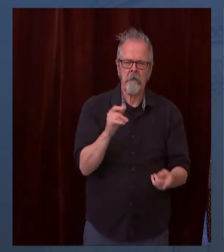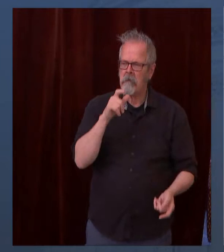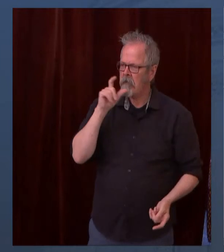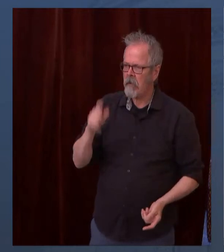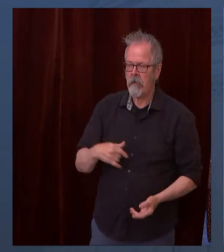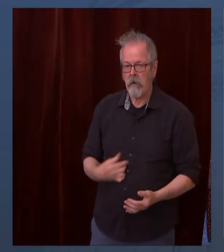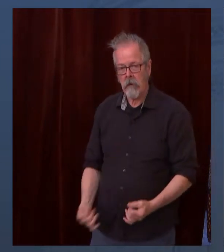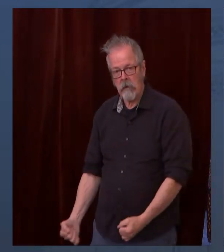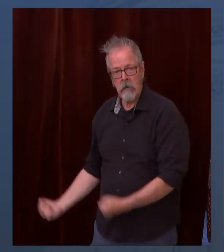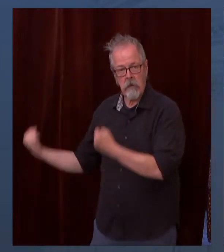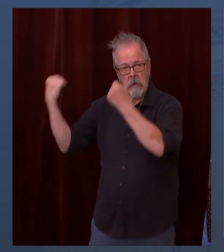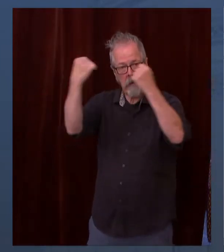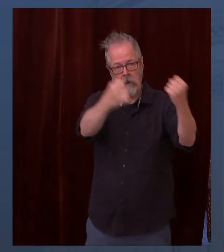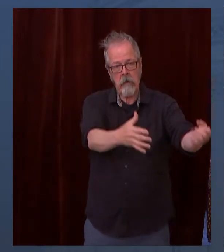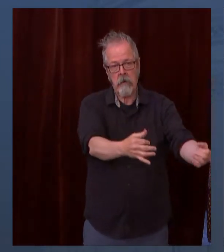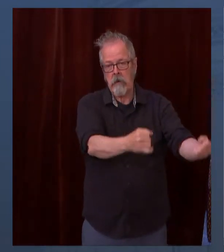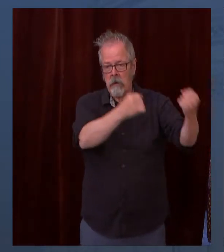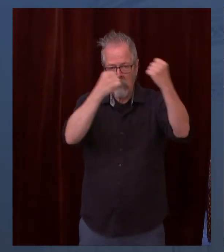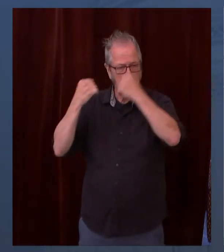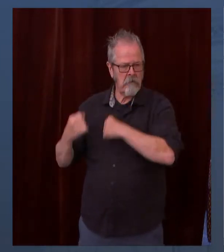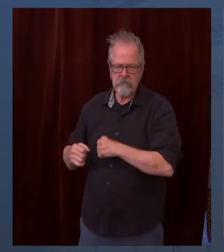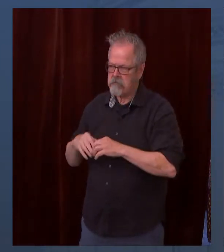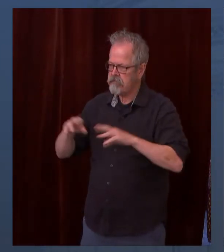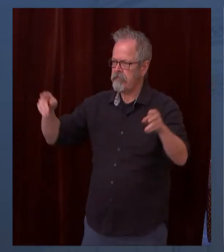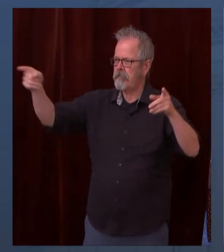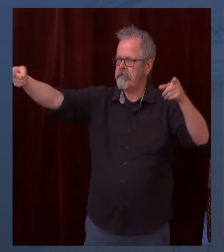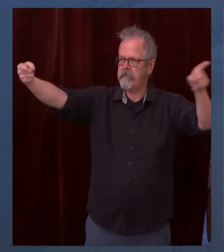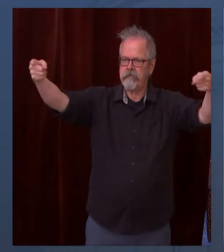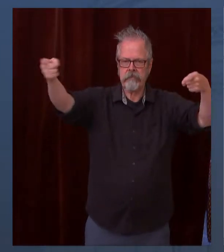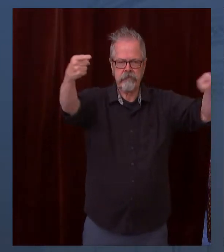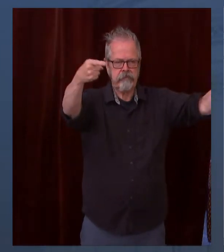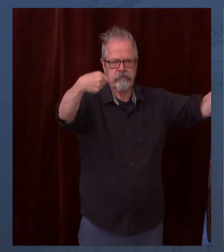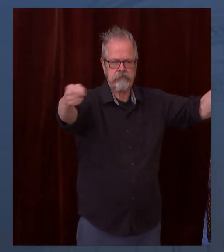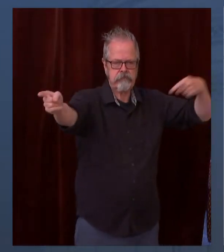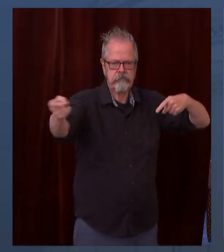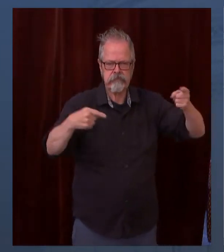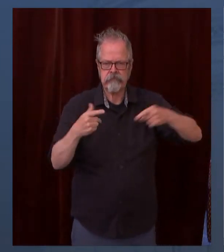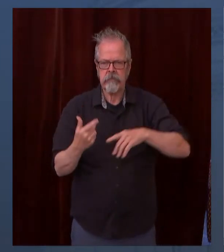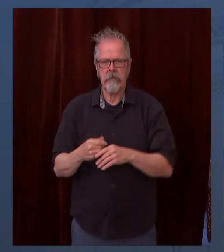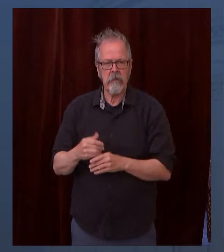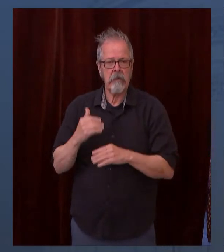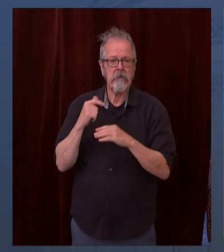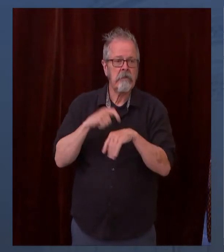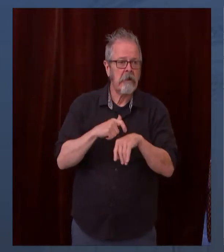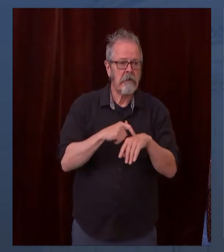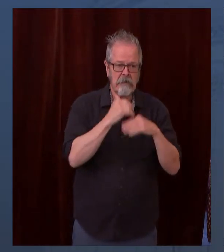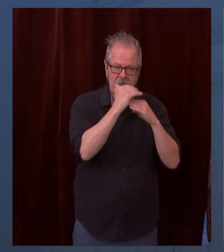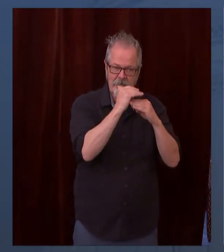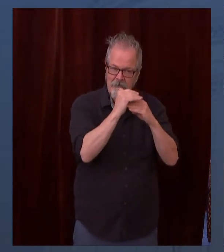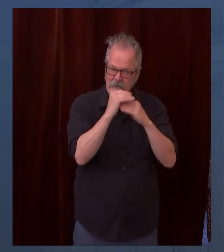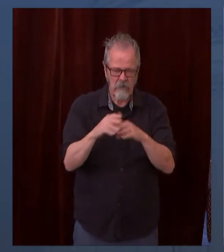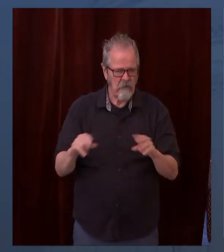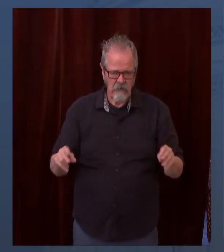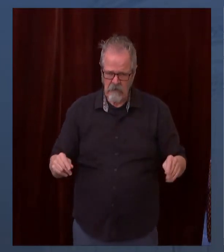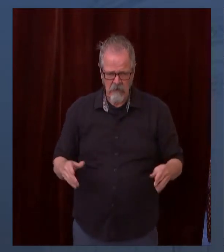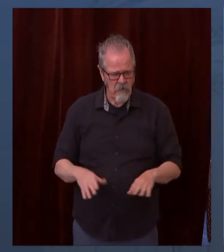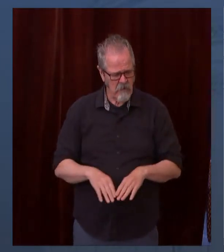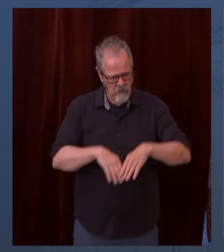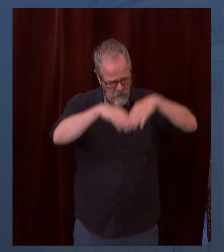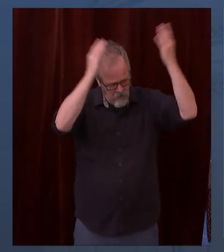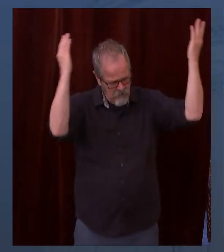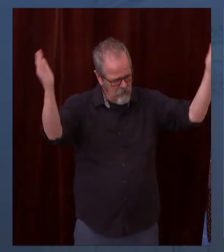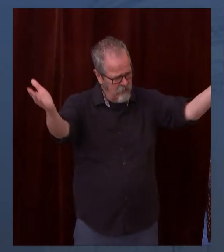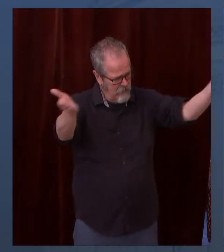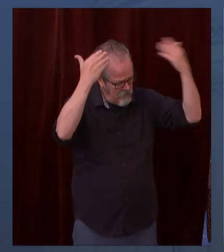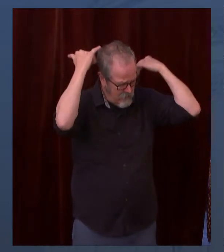can build the confidence in these miracles of American ingenuity. And we also are equally focused on equity, and we want to